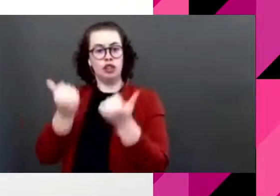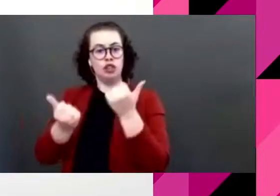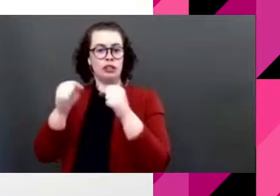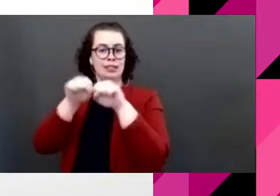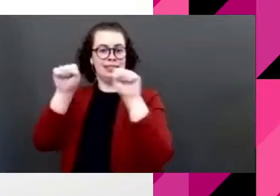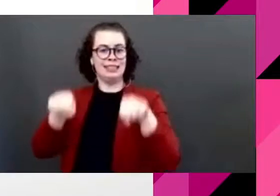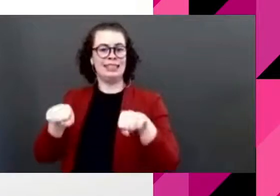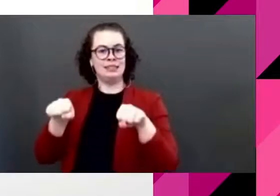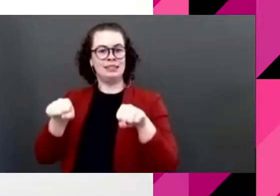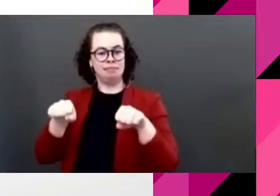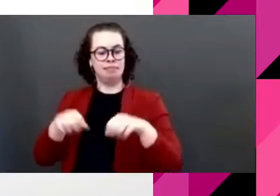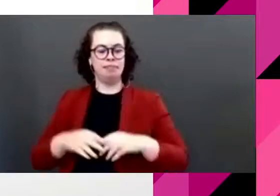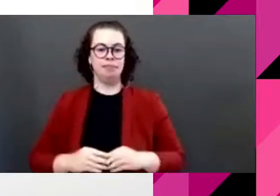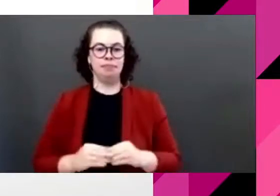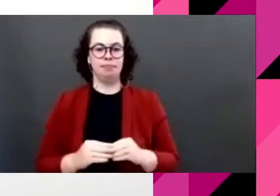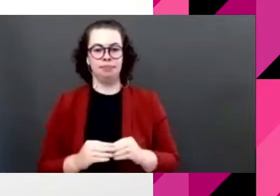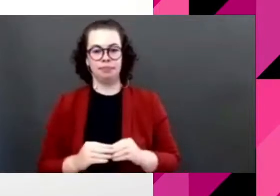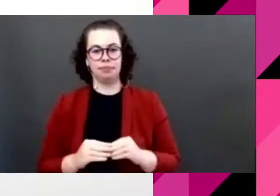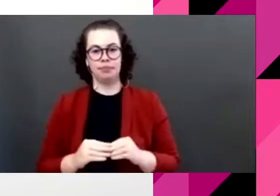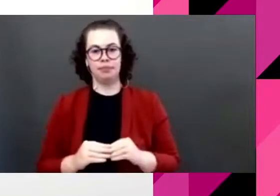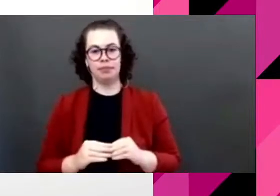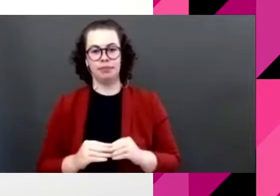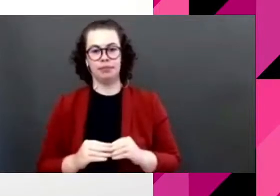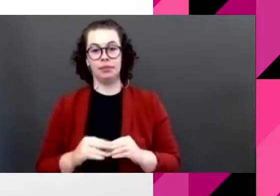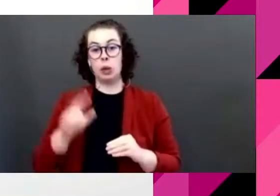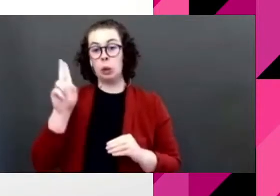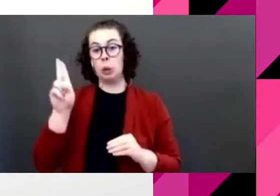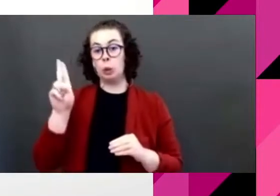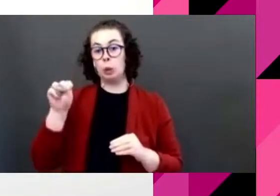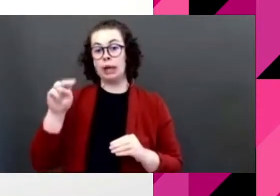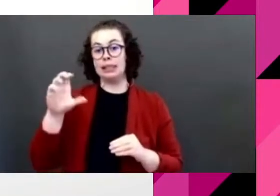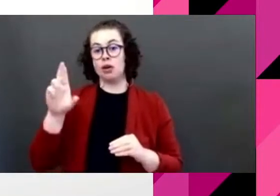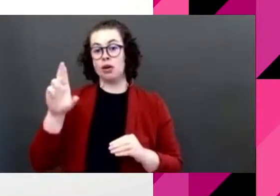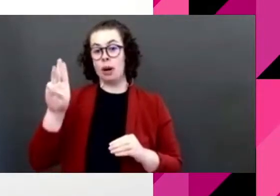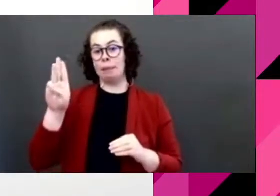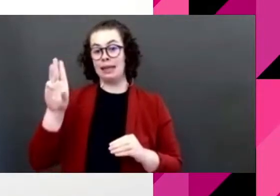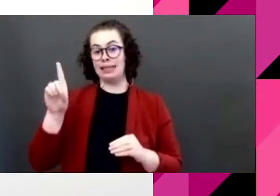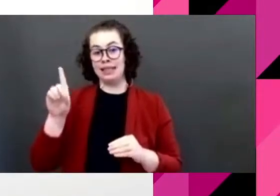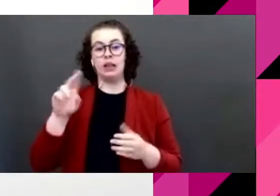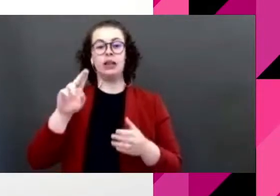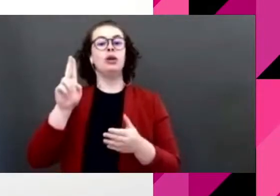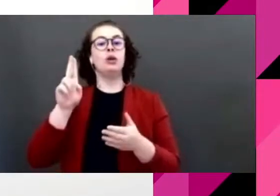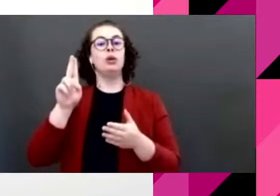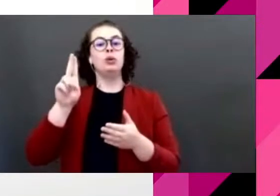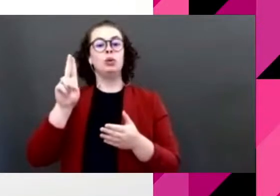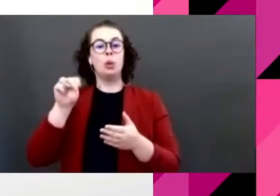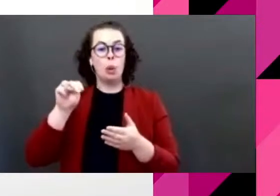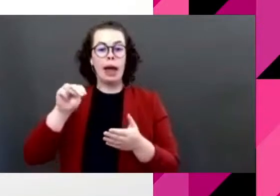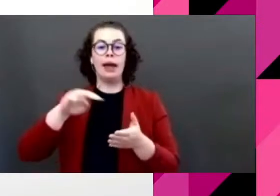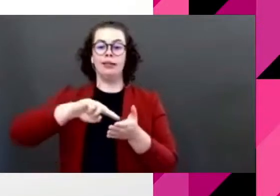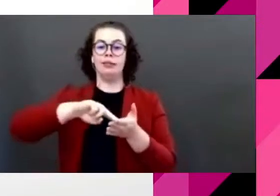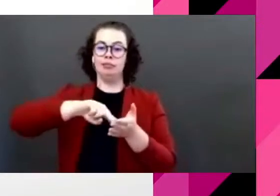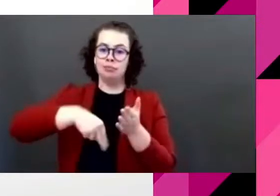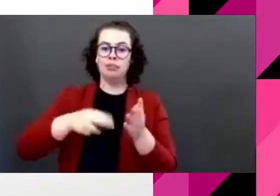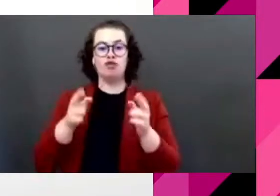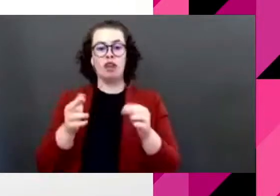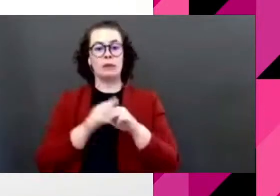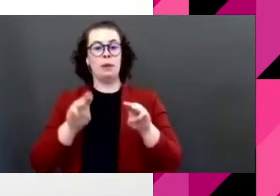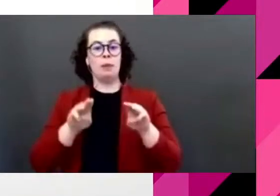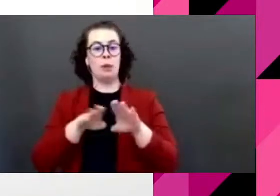system. The UN Convention on the Rights of Persons with Disabilities has, for many